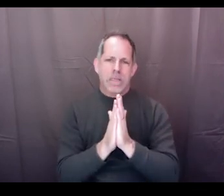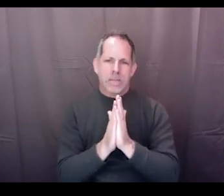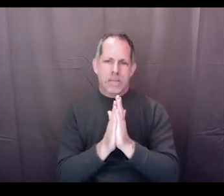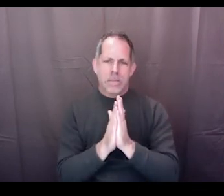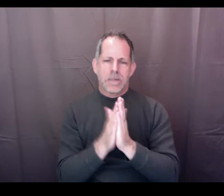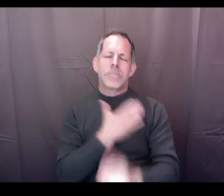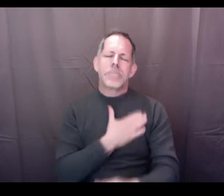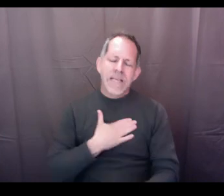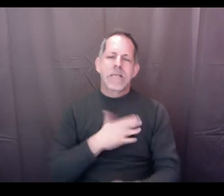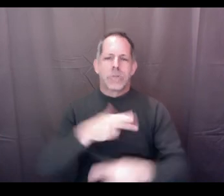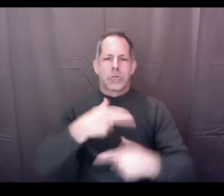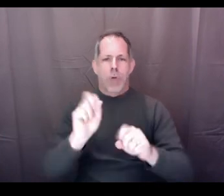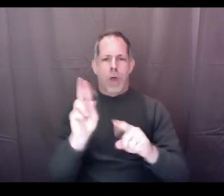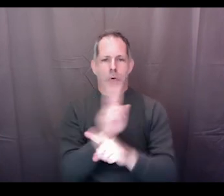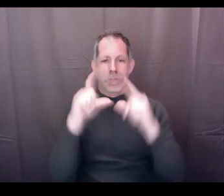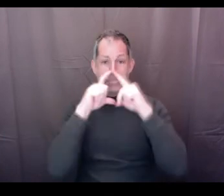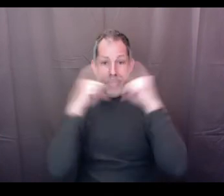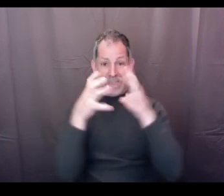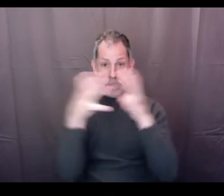community norm,